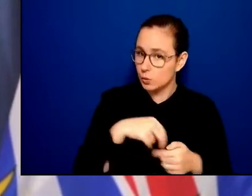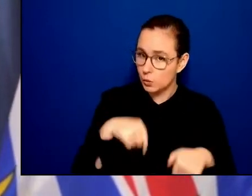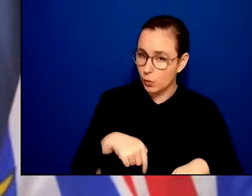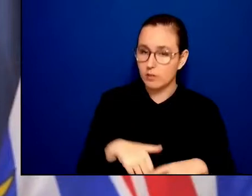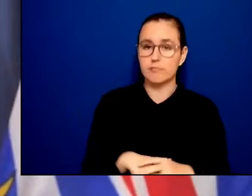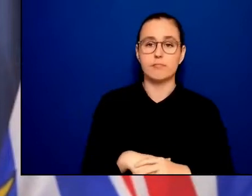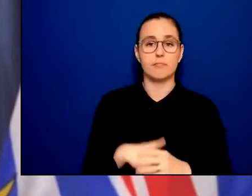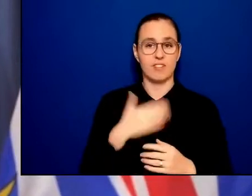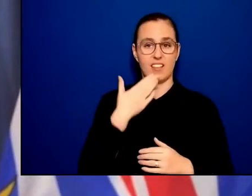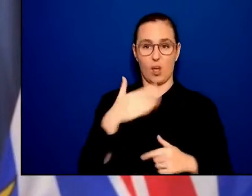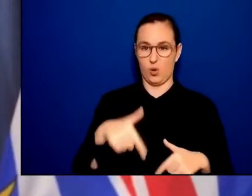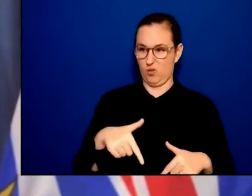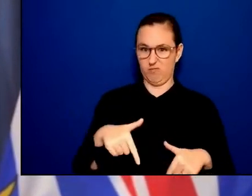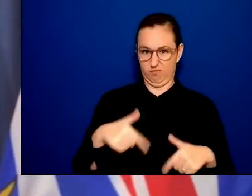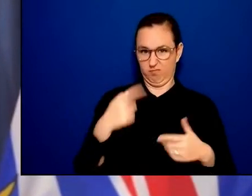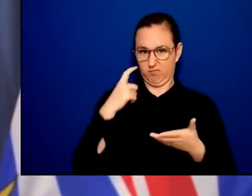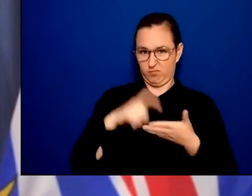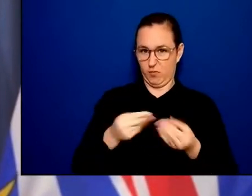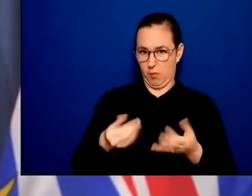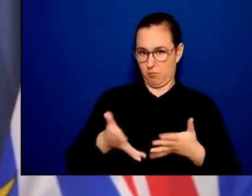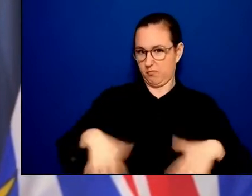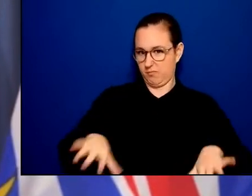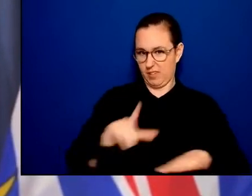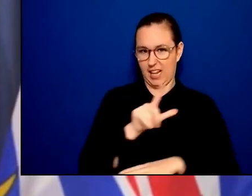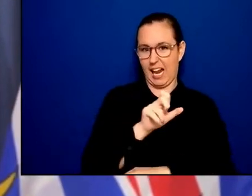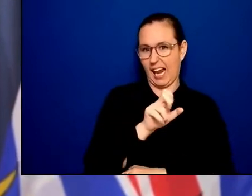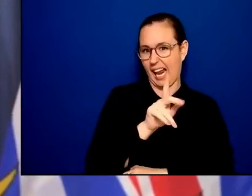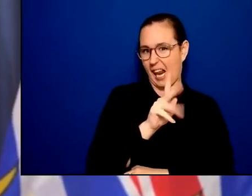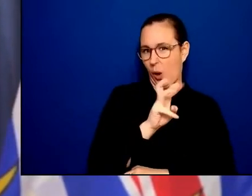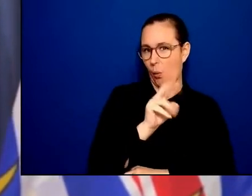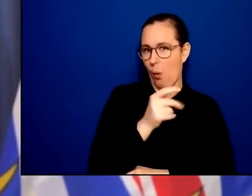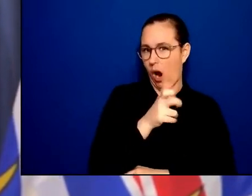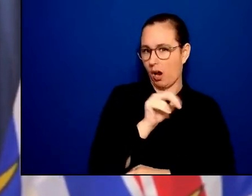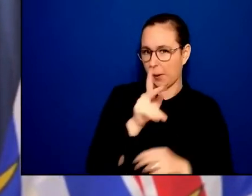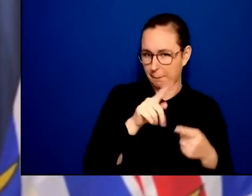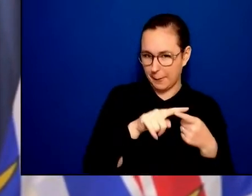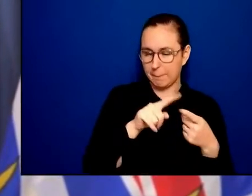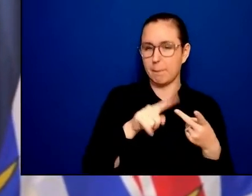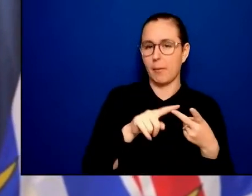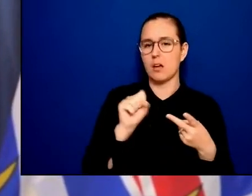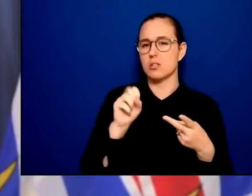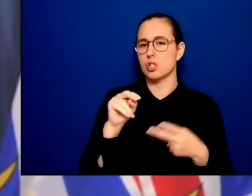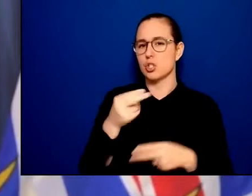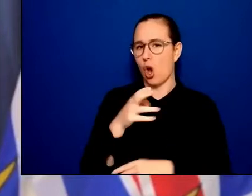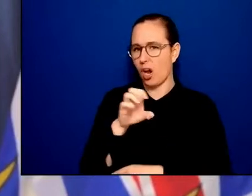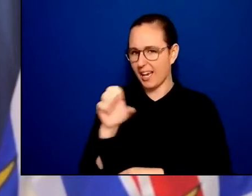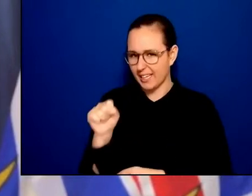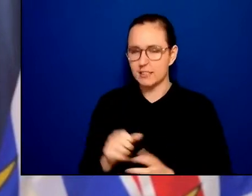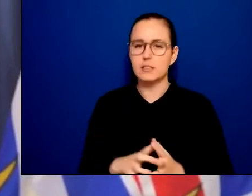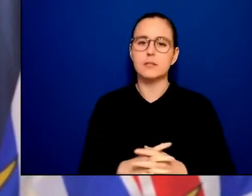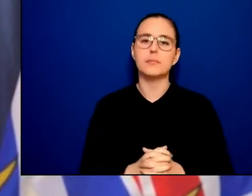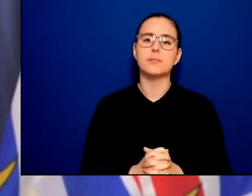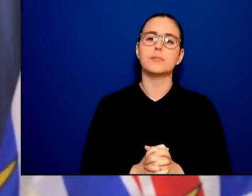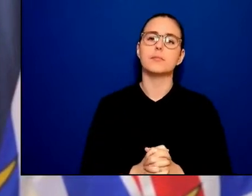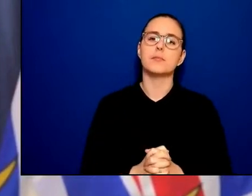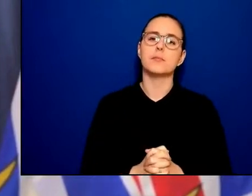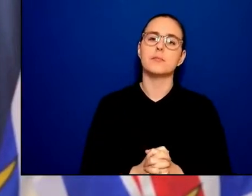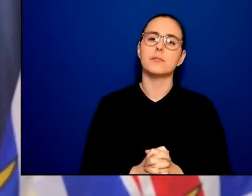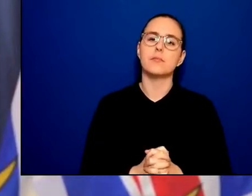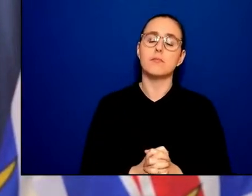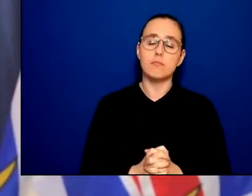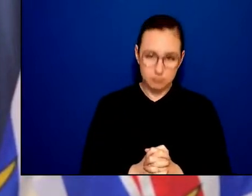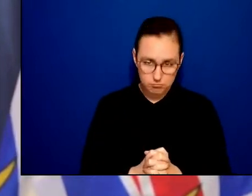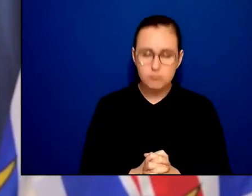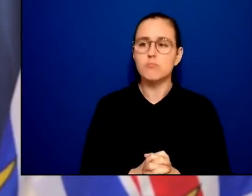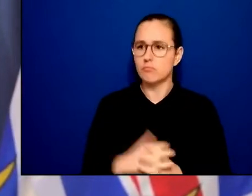the Lekwungen-speaking people, the Songhees and Esquimalt nations. These have been an extraordinary, challenging few days in our province, and there will be many